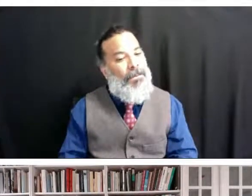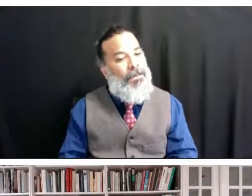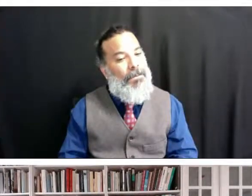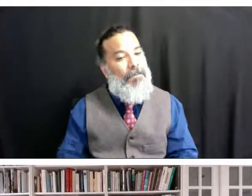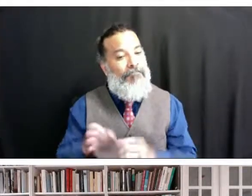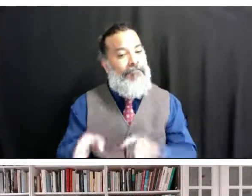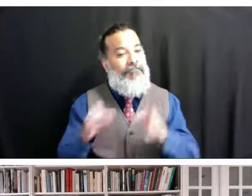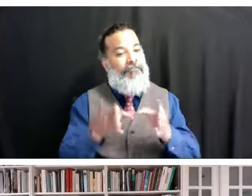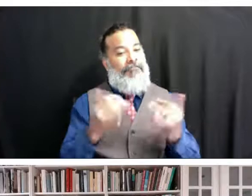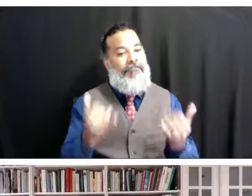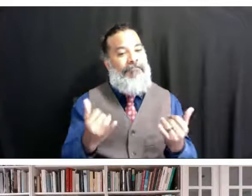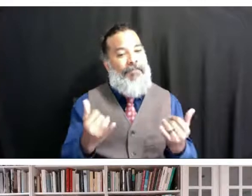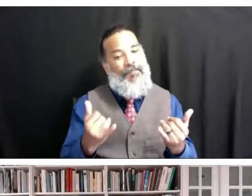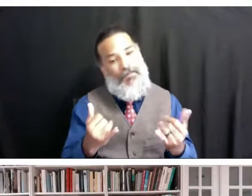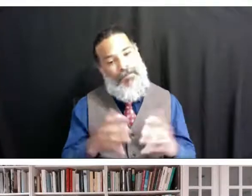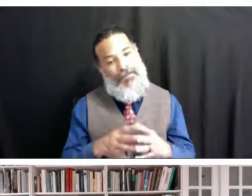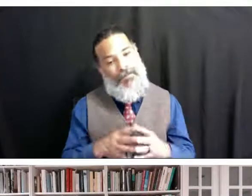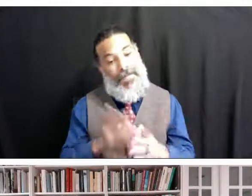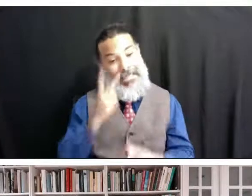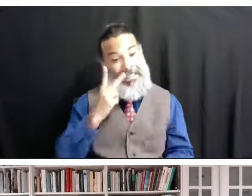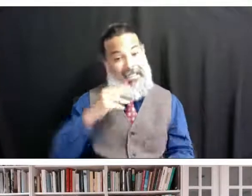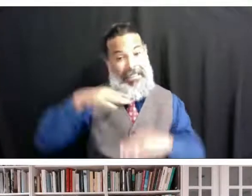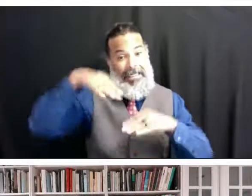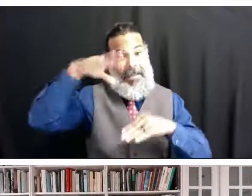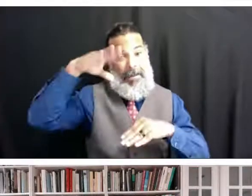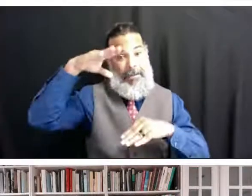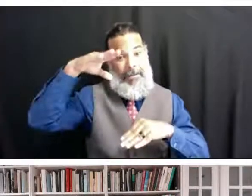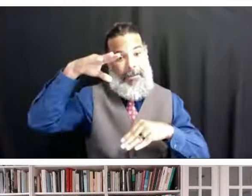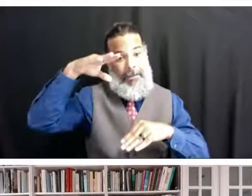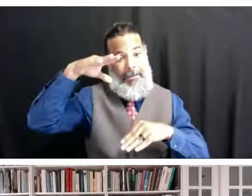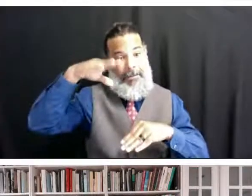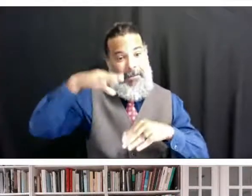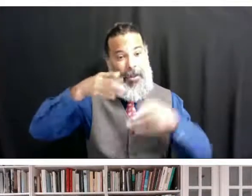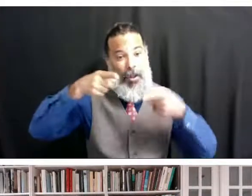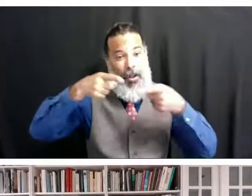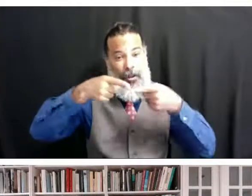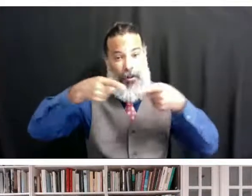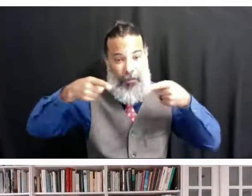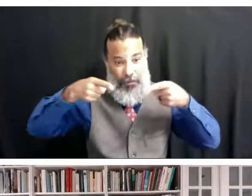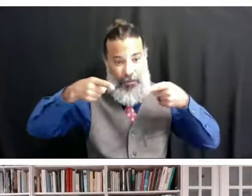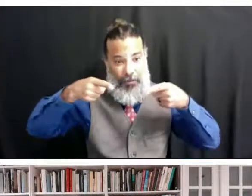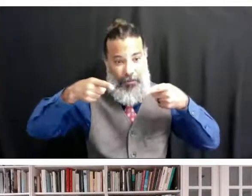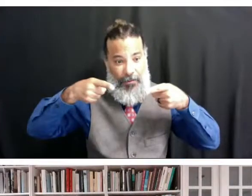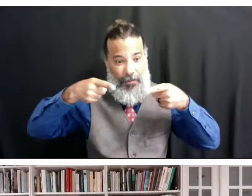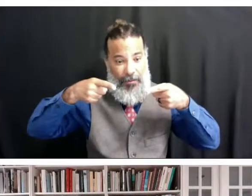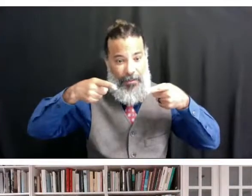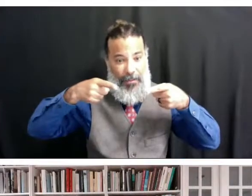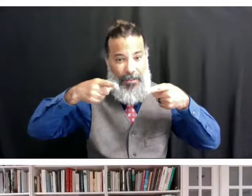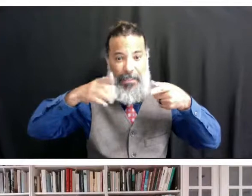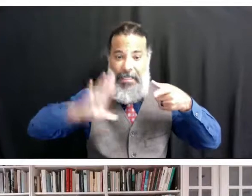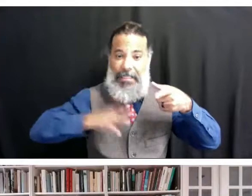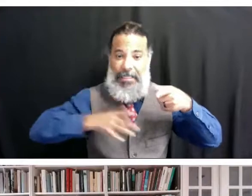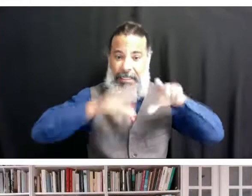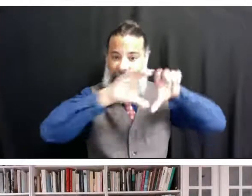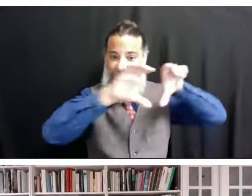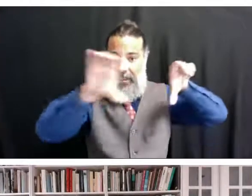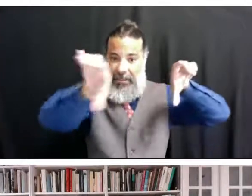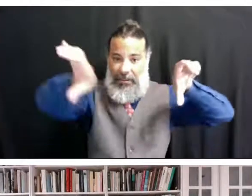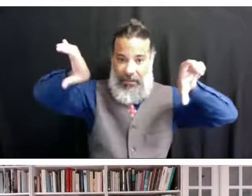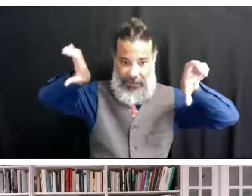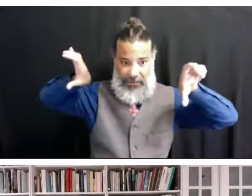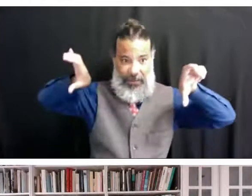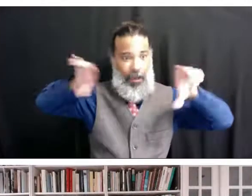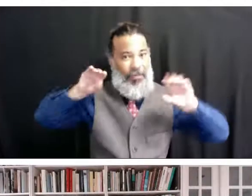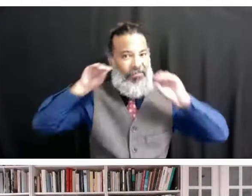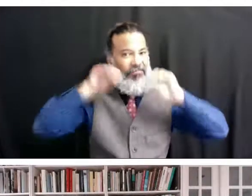will see at the top the cornice work, which was installed at the same time.